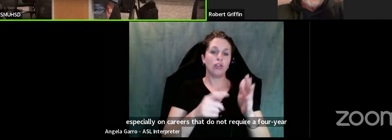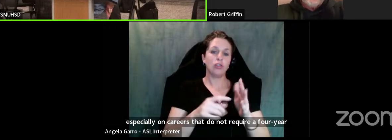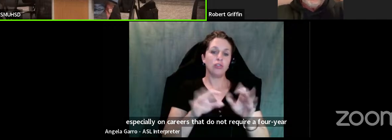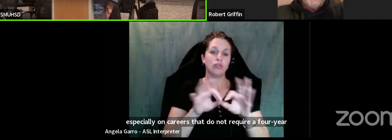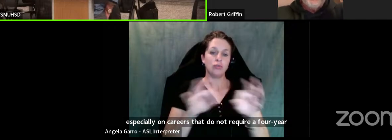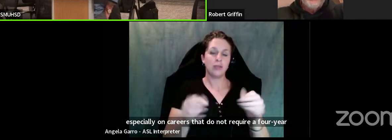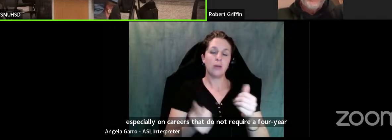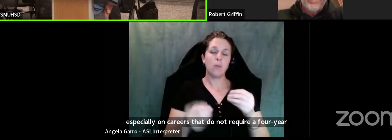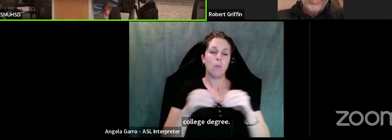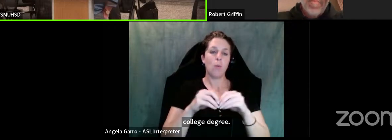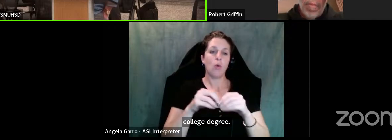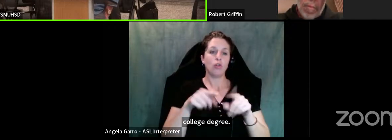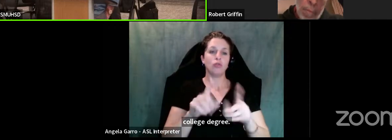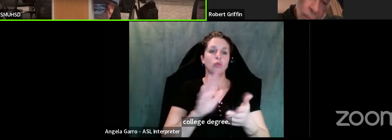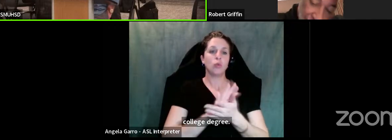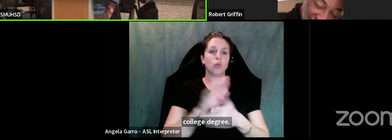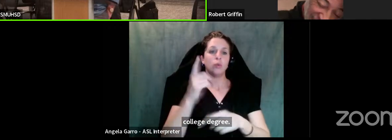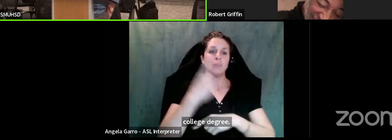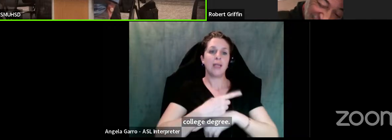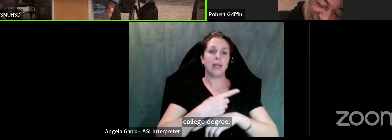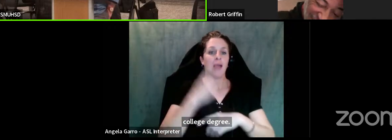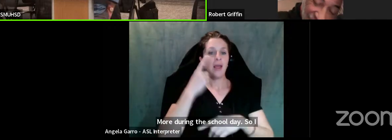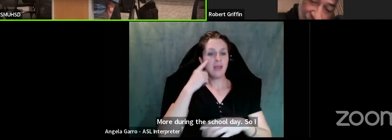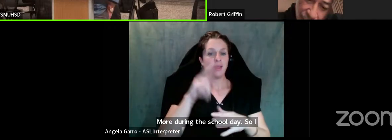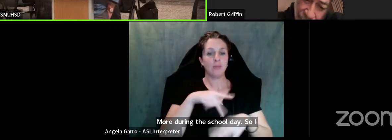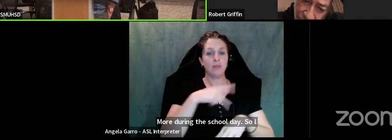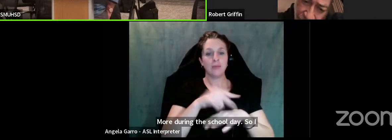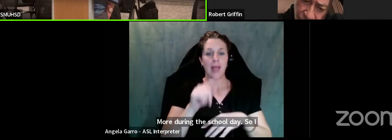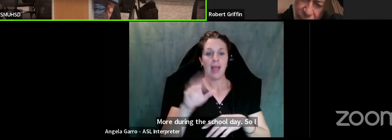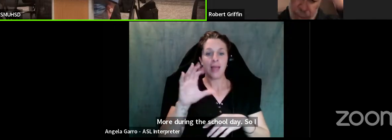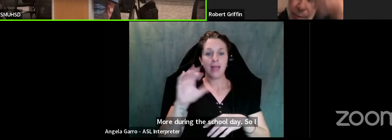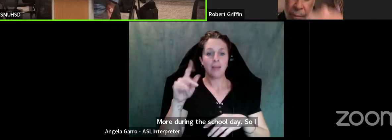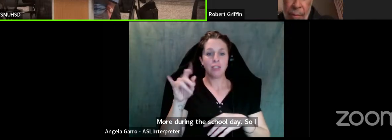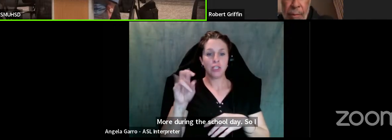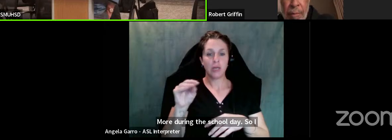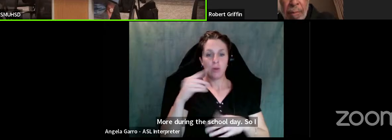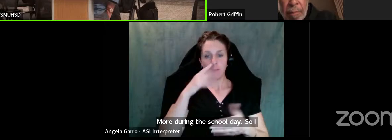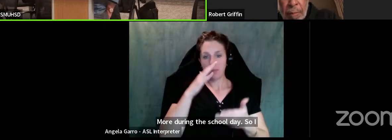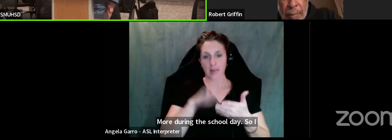school day. So I think the principal of Cappuccino, I believe,